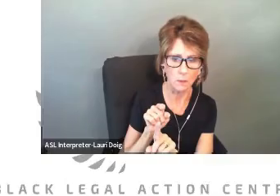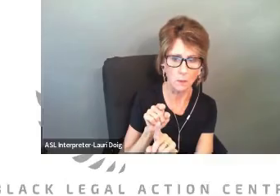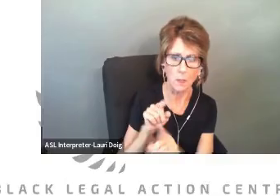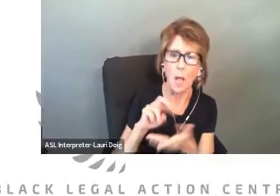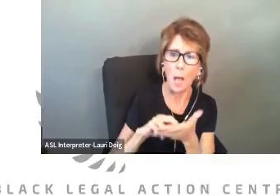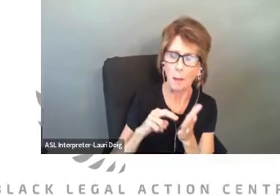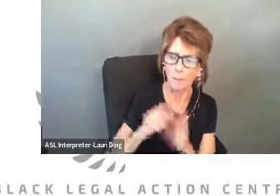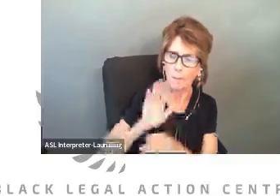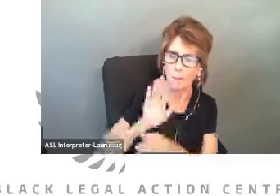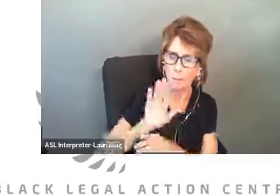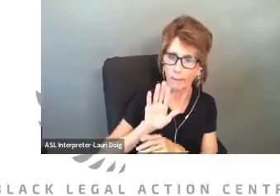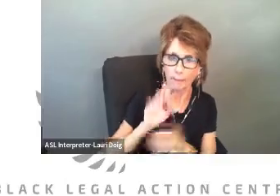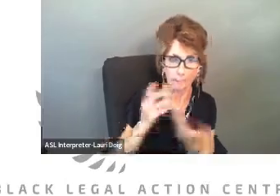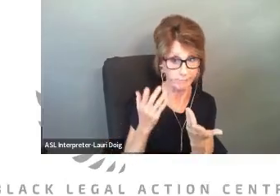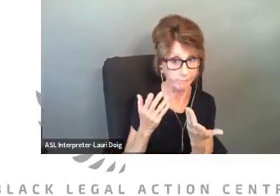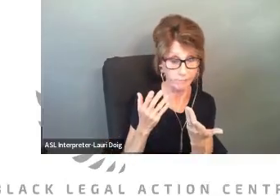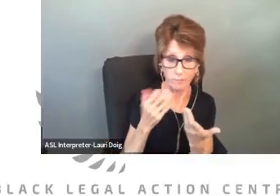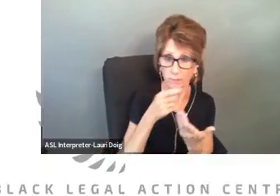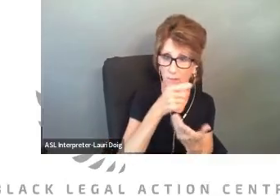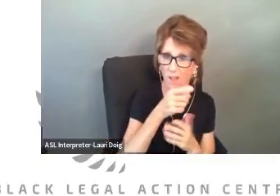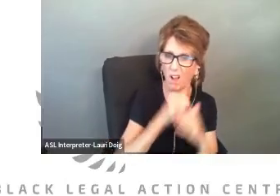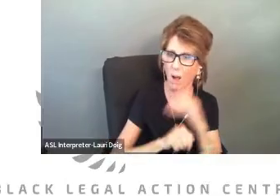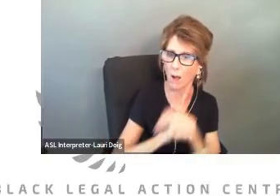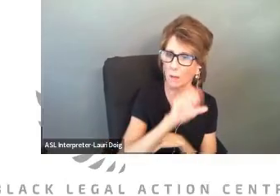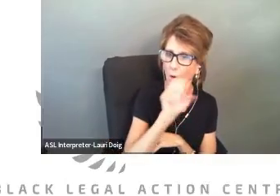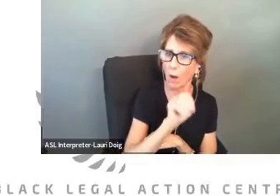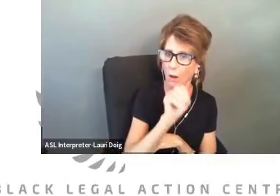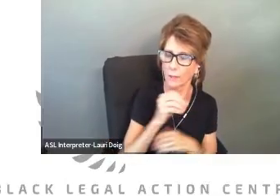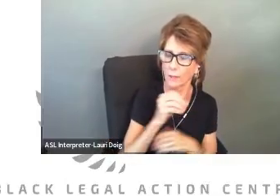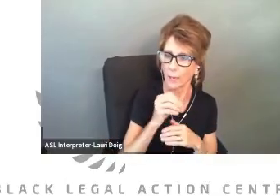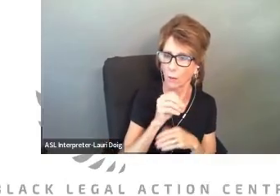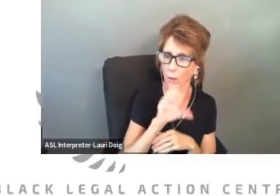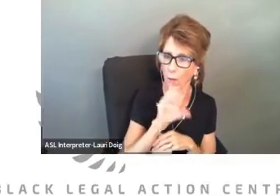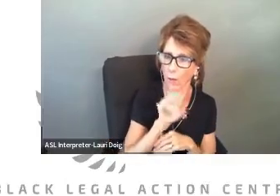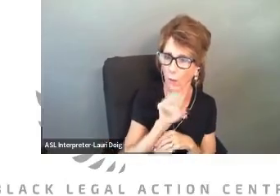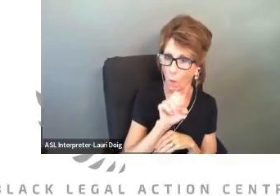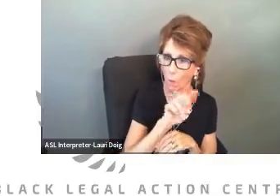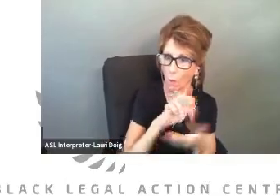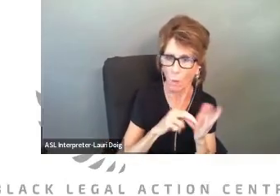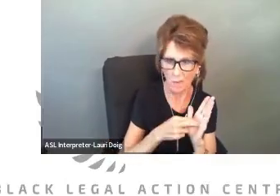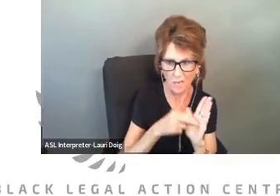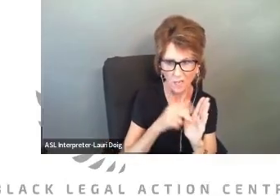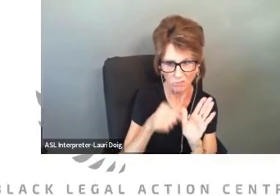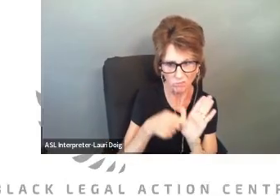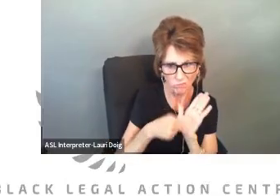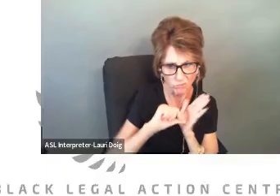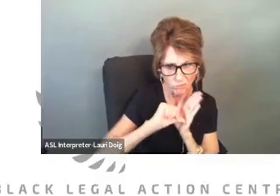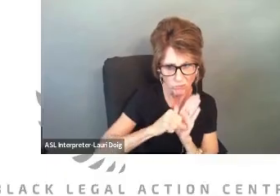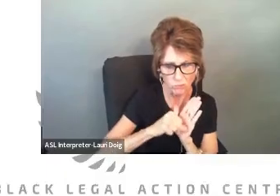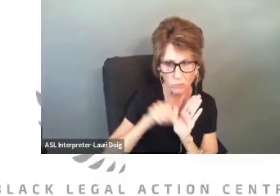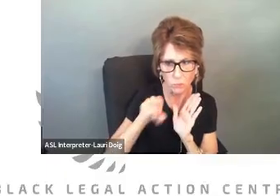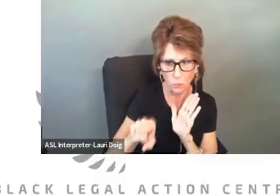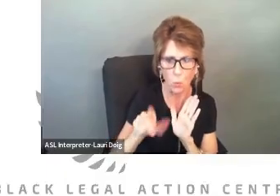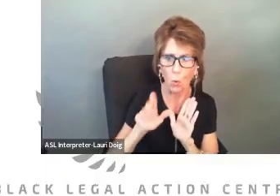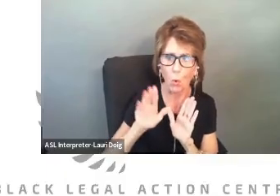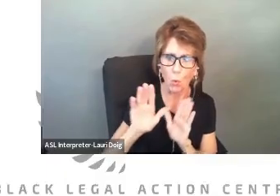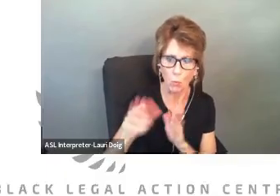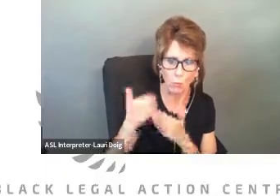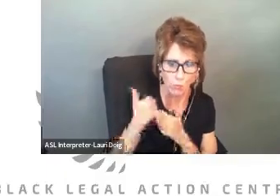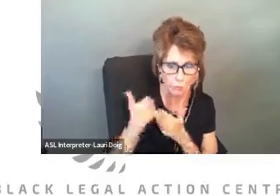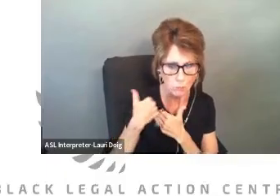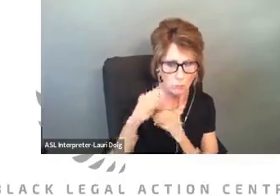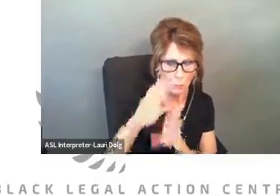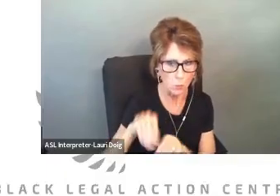duty imposed on them under the code to do what is necessary to advance the rights that you are entitled